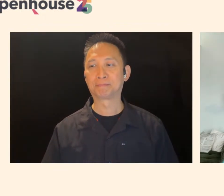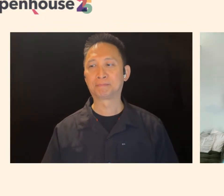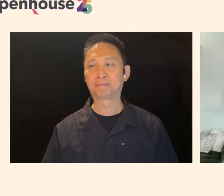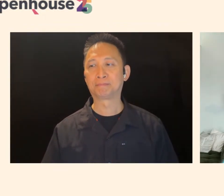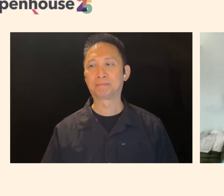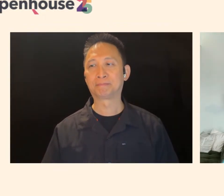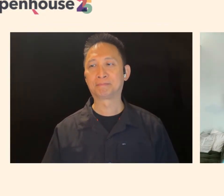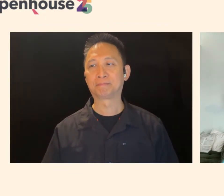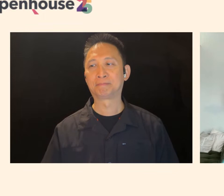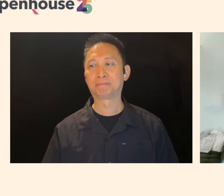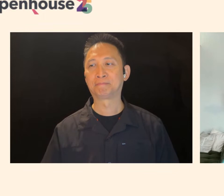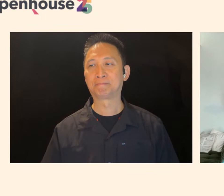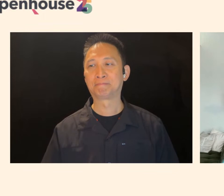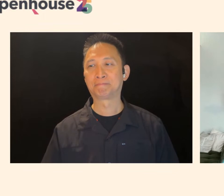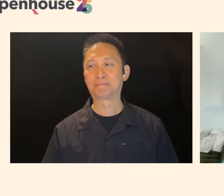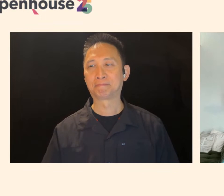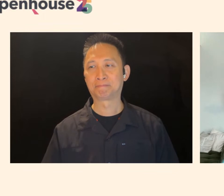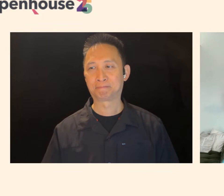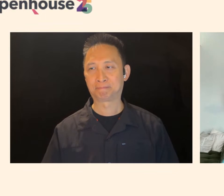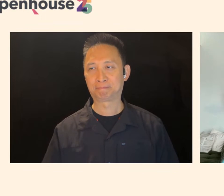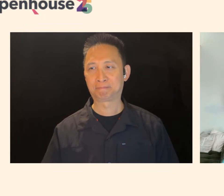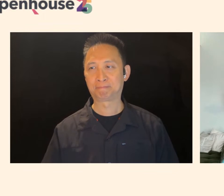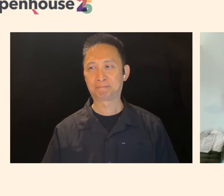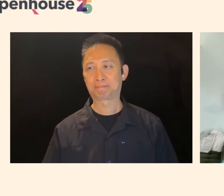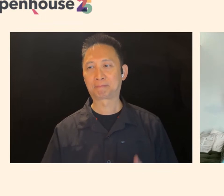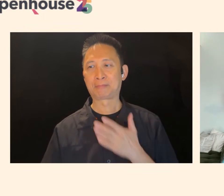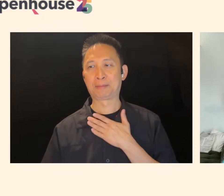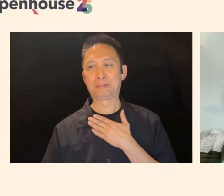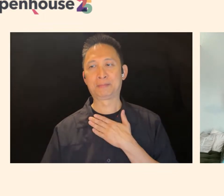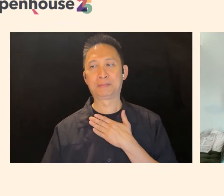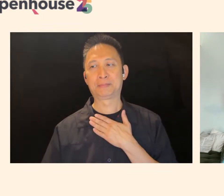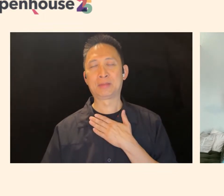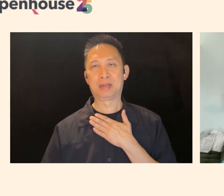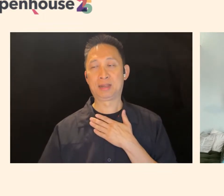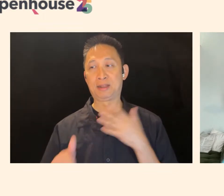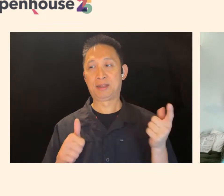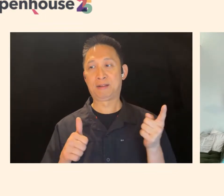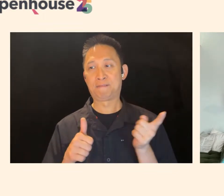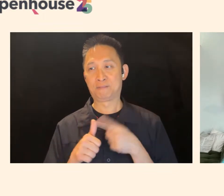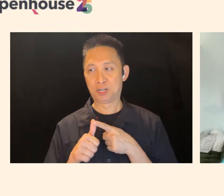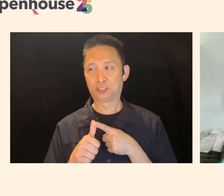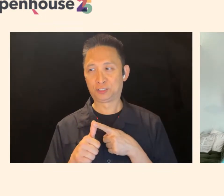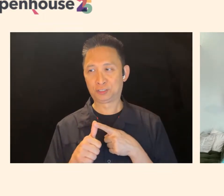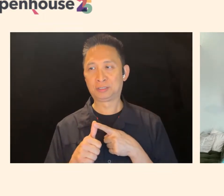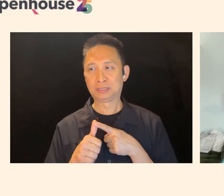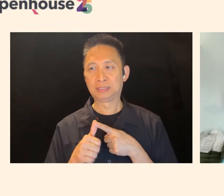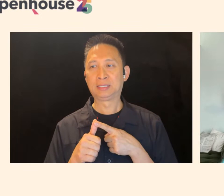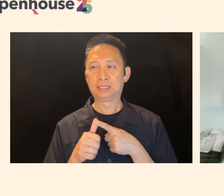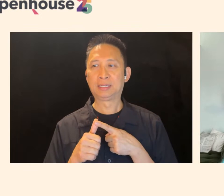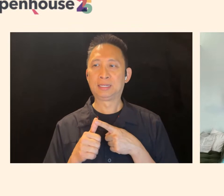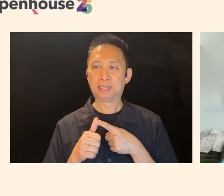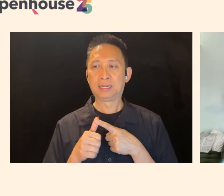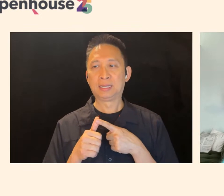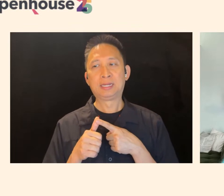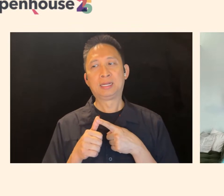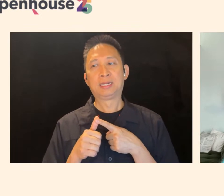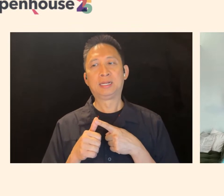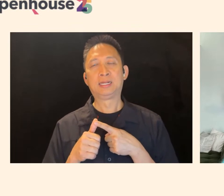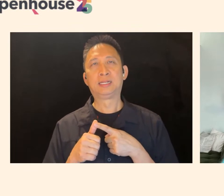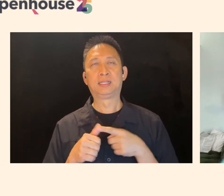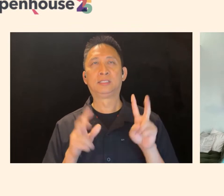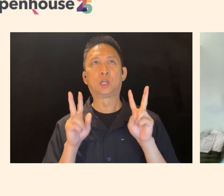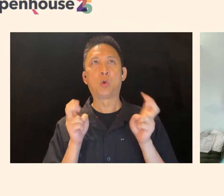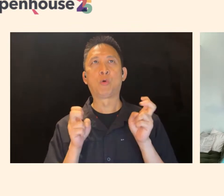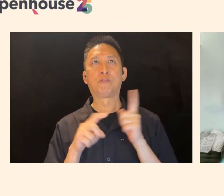thing that I ended up writing notes about, and I have my notes over here to the side, was the quote that came directly from the video. It